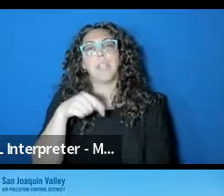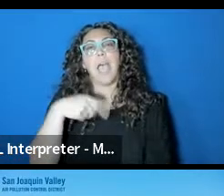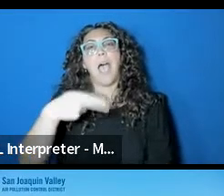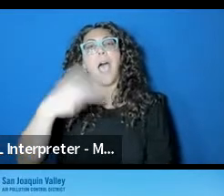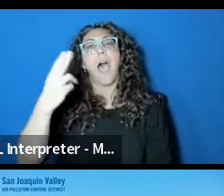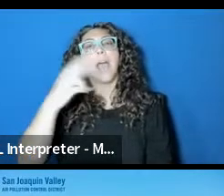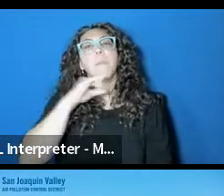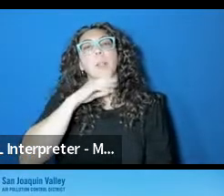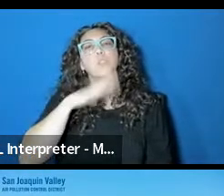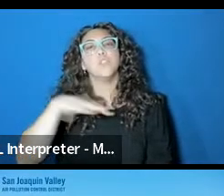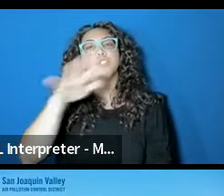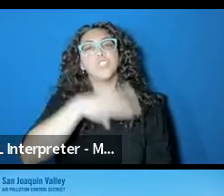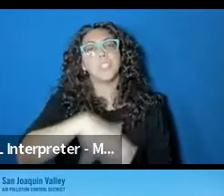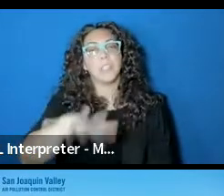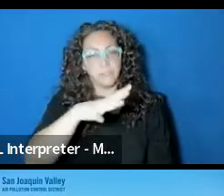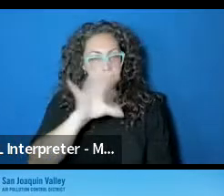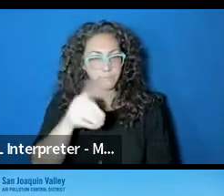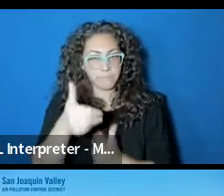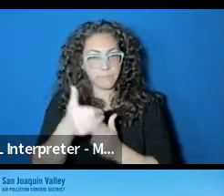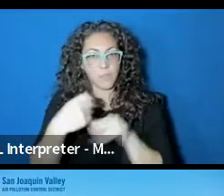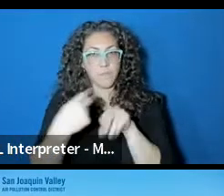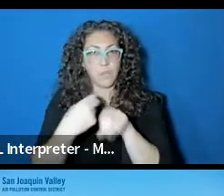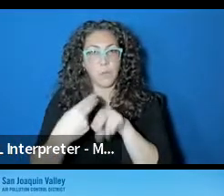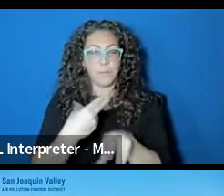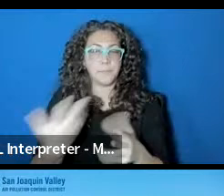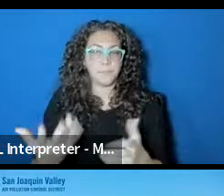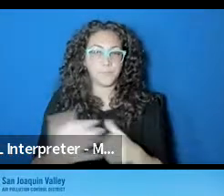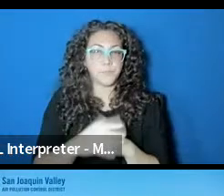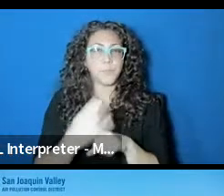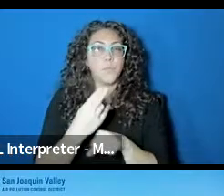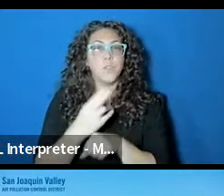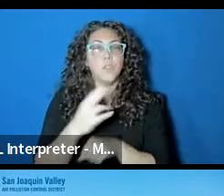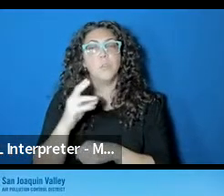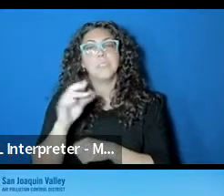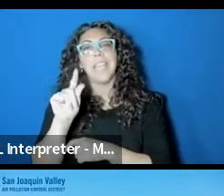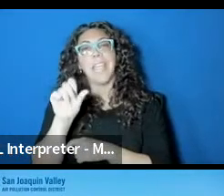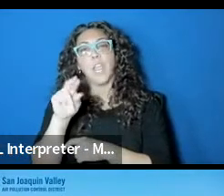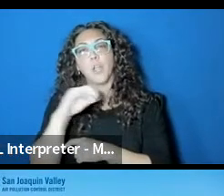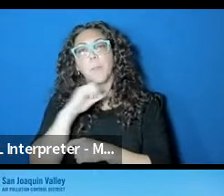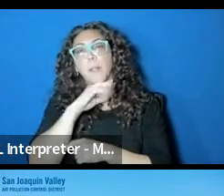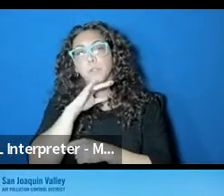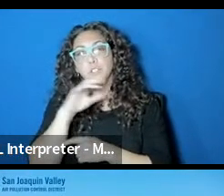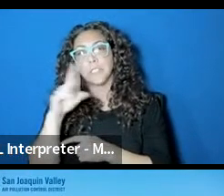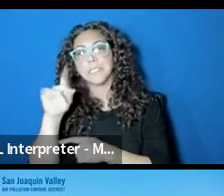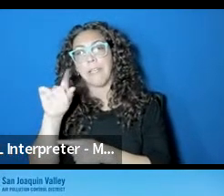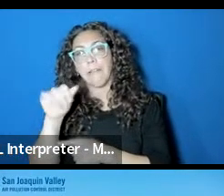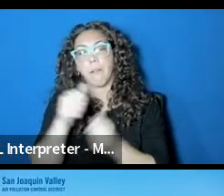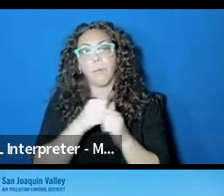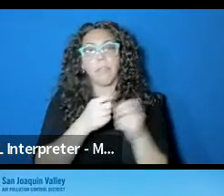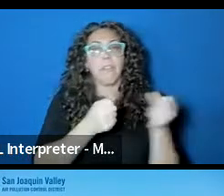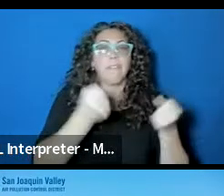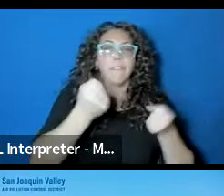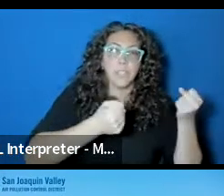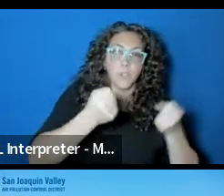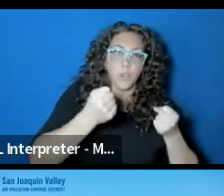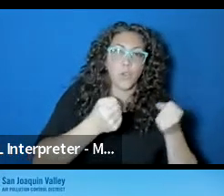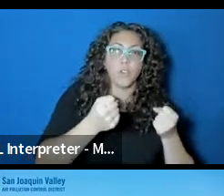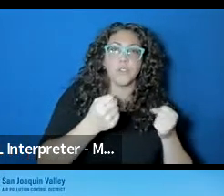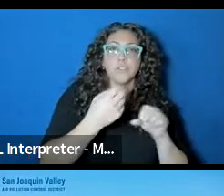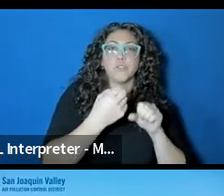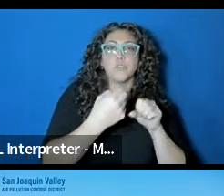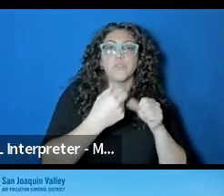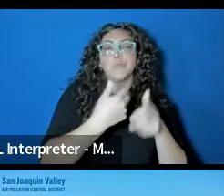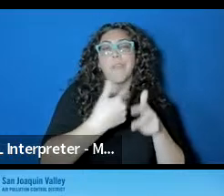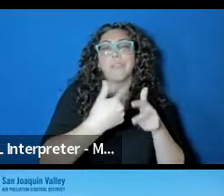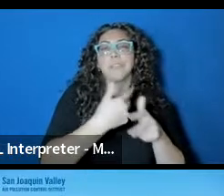is normally around freeways. And so we use a combination of air pollution data, vehicle traffic data from Caltrans, and